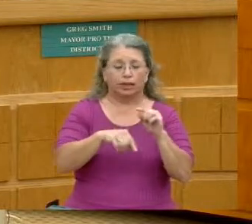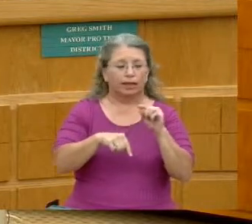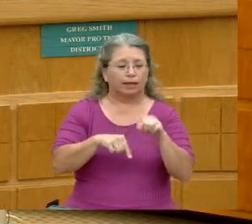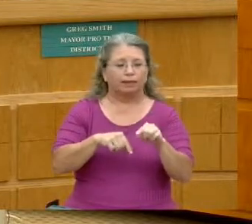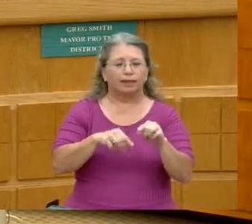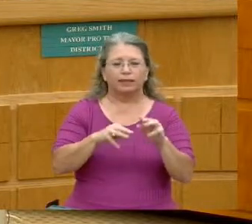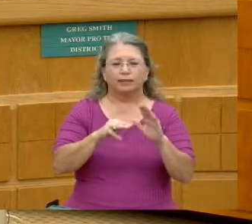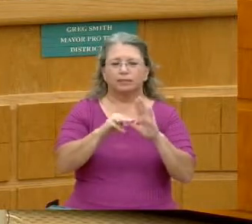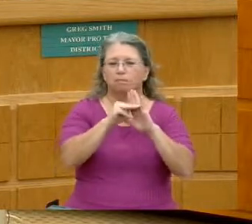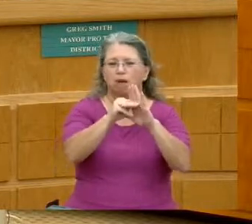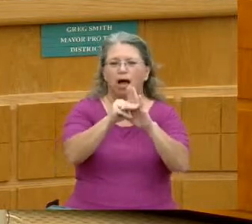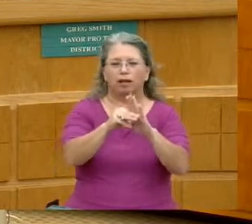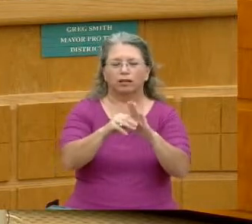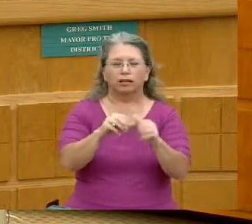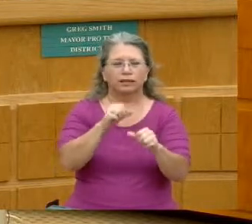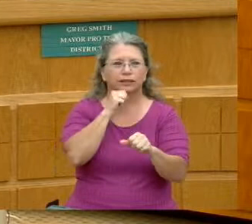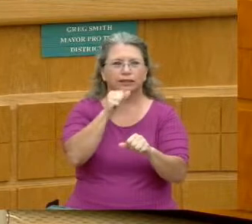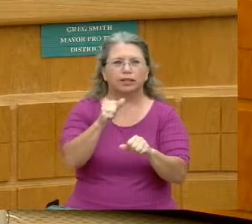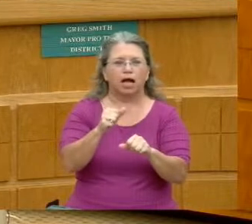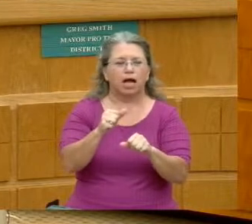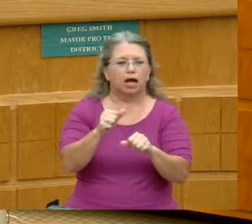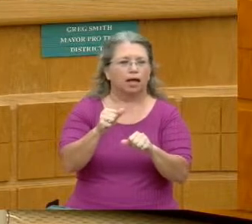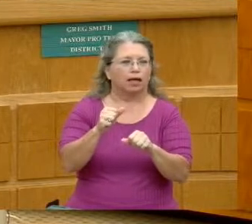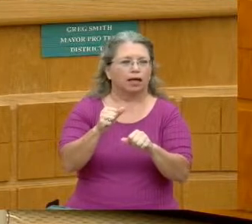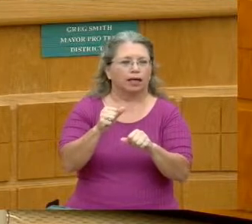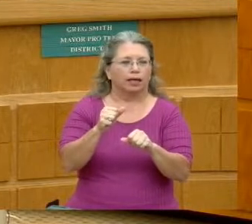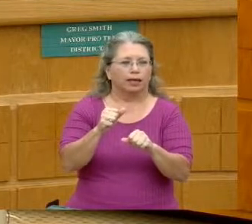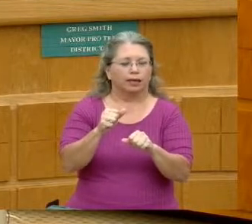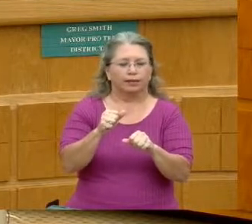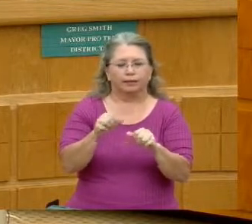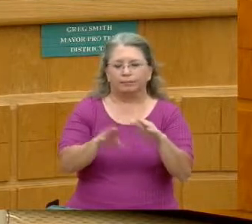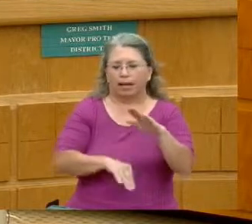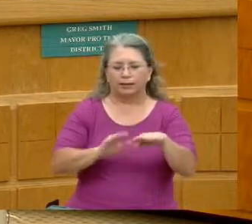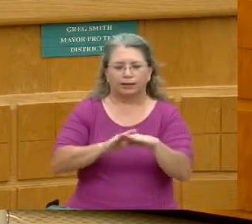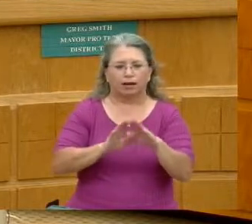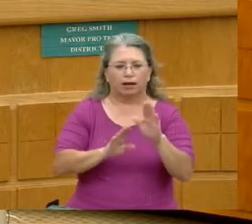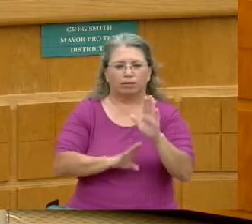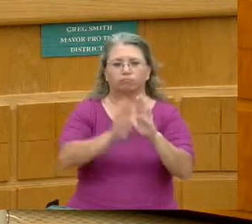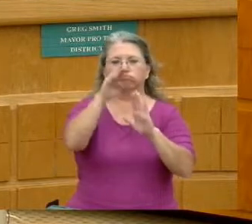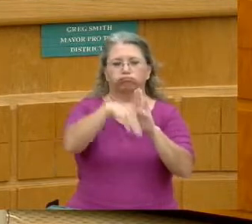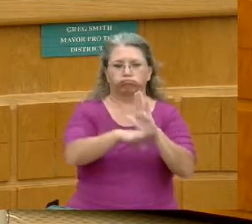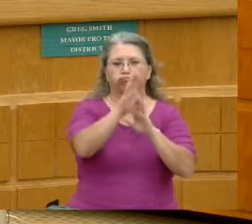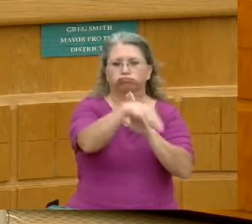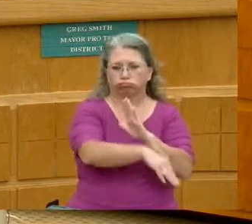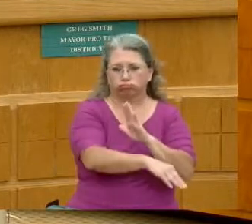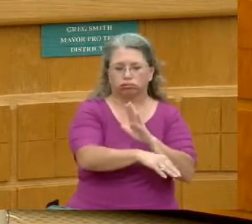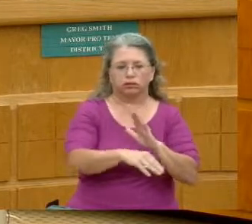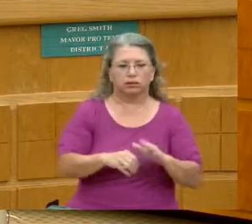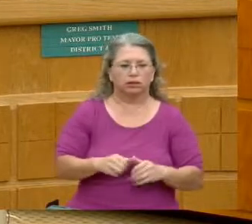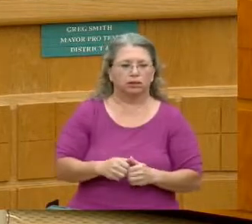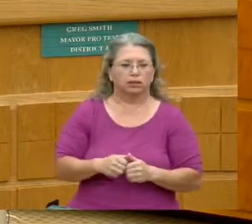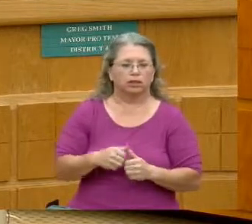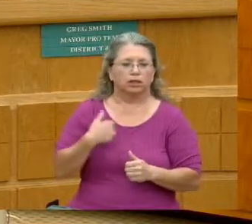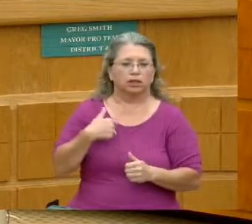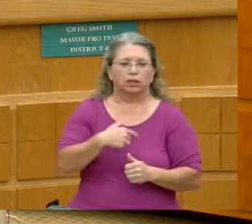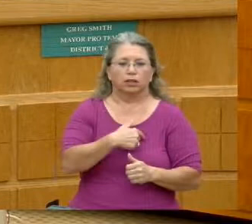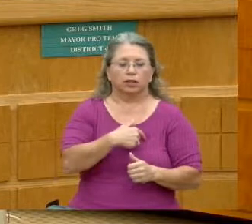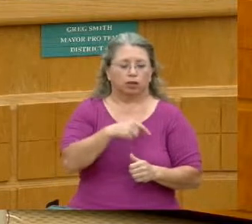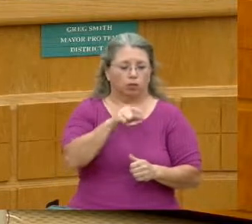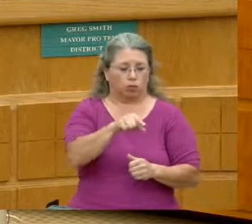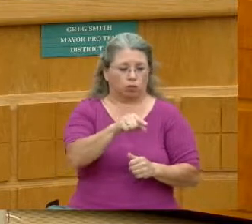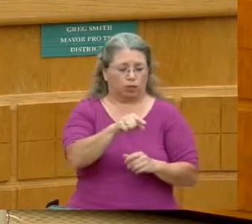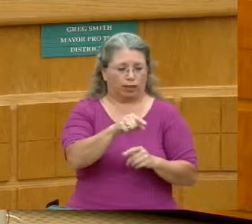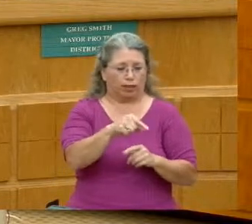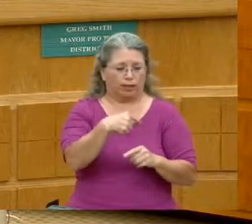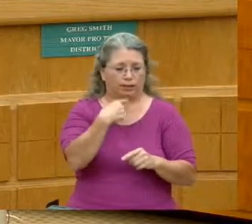ride that's not triggered by decisions that we make. The way the model works is interventions go into place or they get repealed, the model knows about